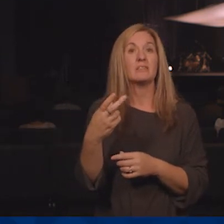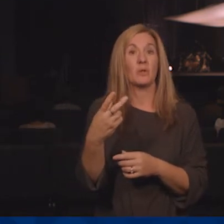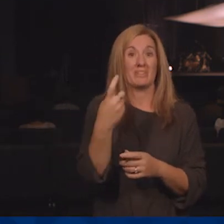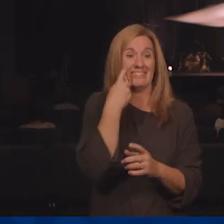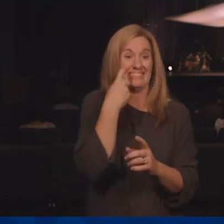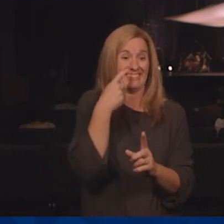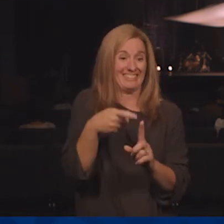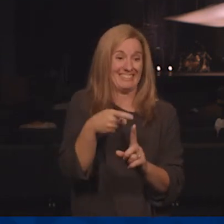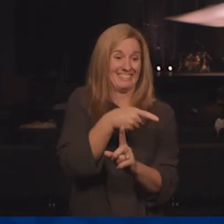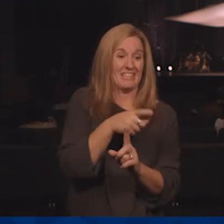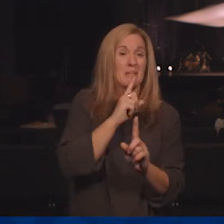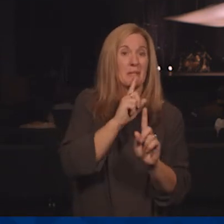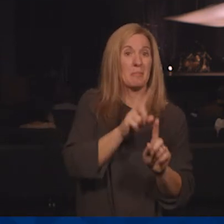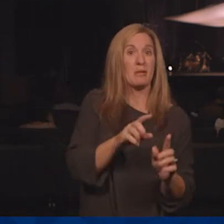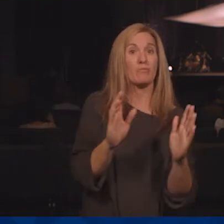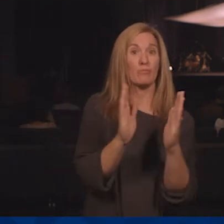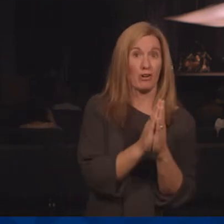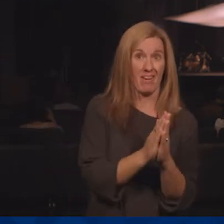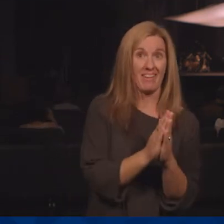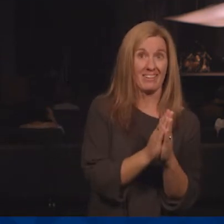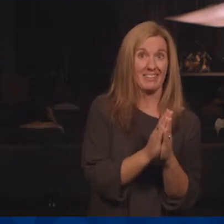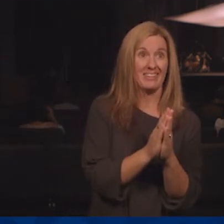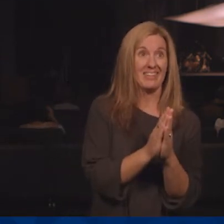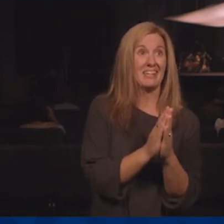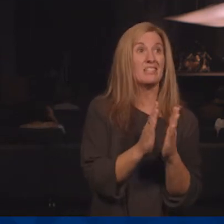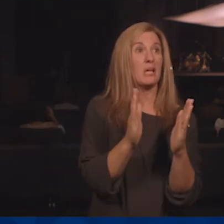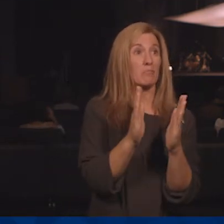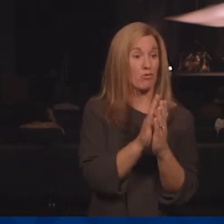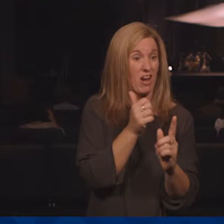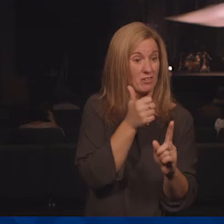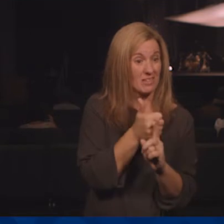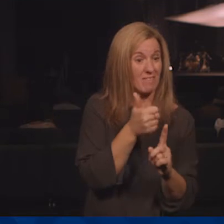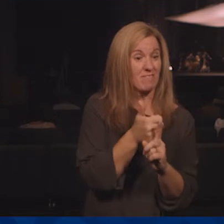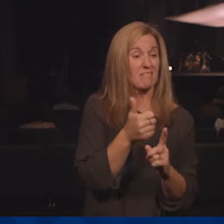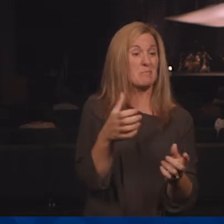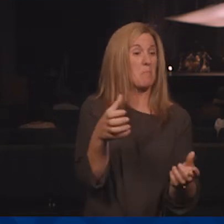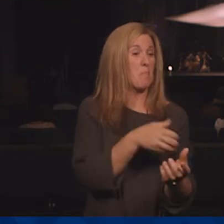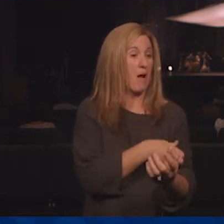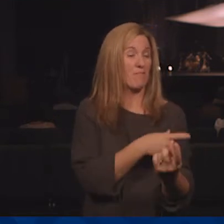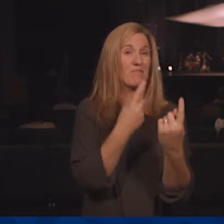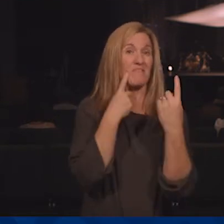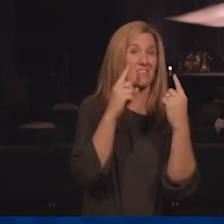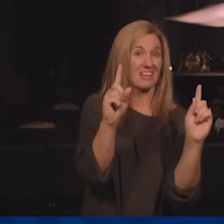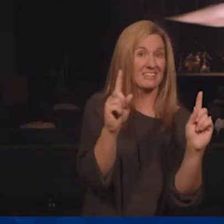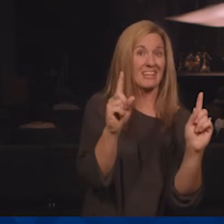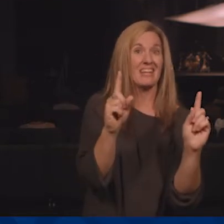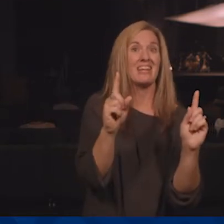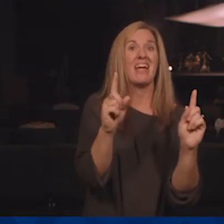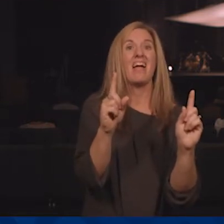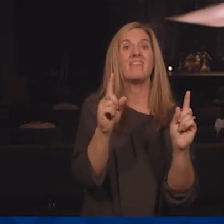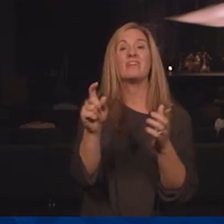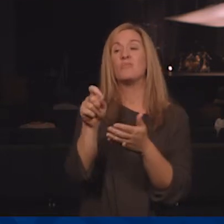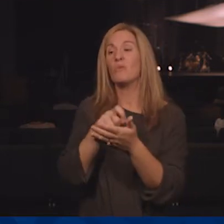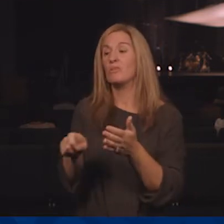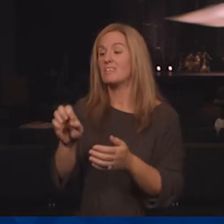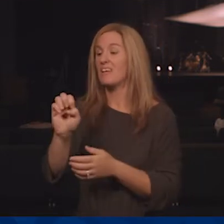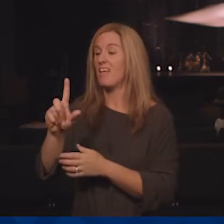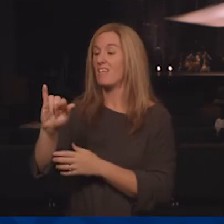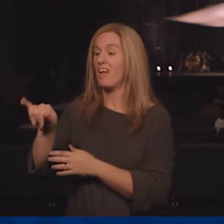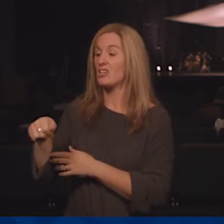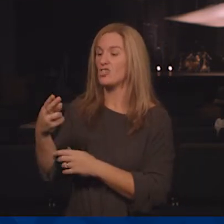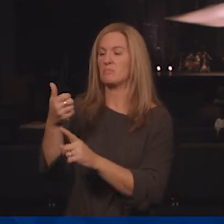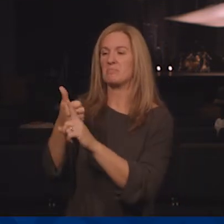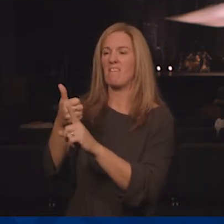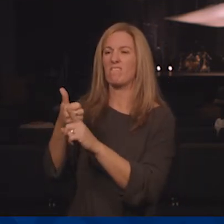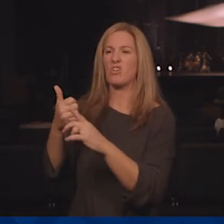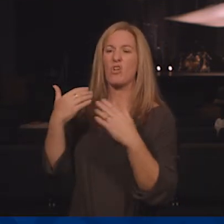pray. That prayer, he said, is powerful and effective. Elijah, this Old Testament prophet, was a human being even as we are. Now,